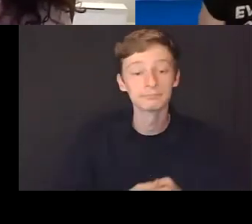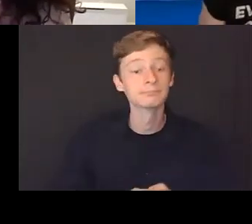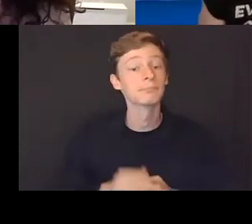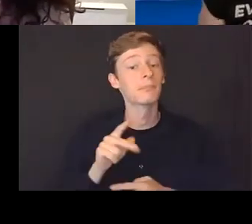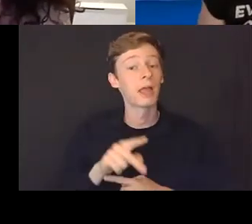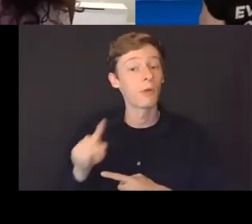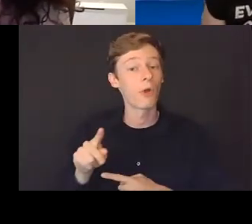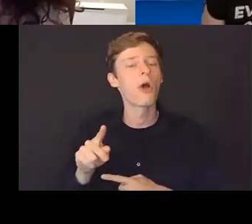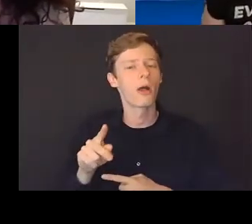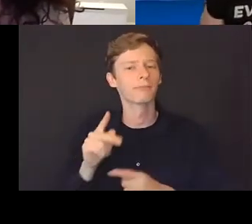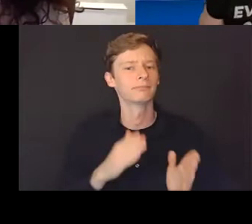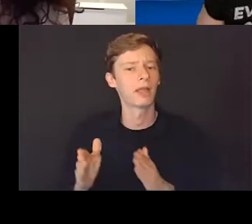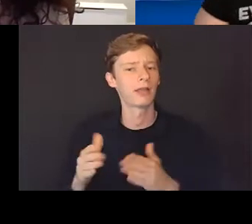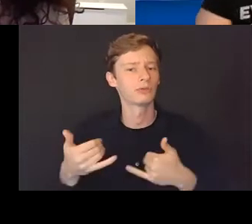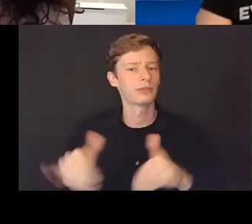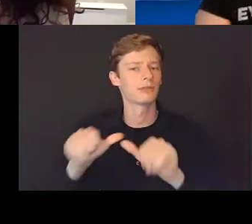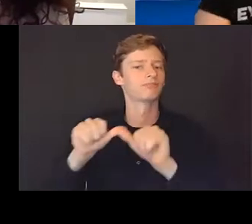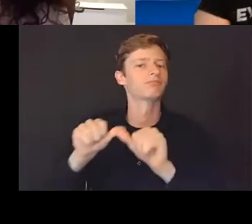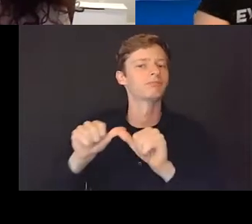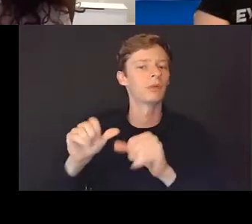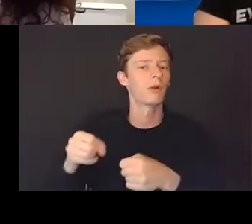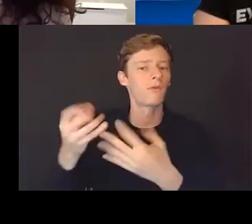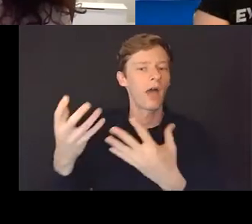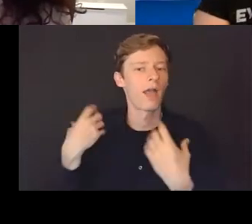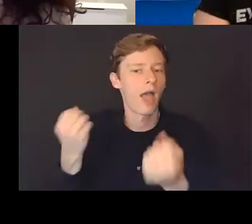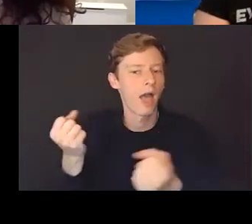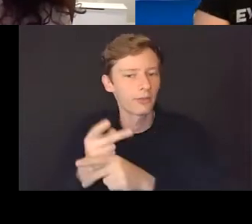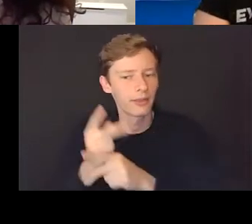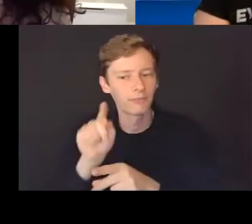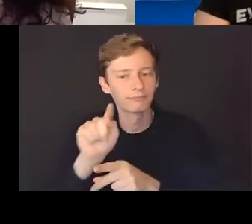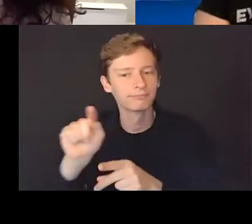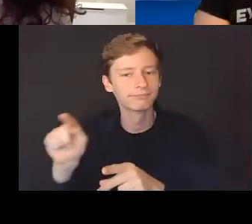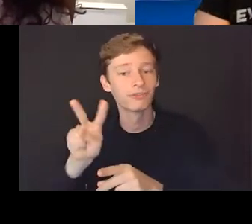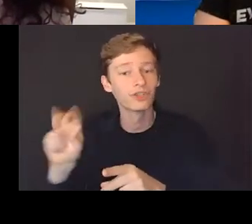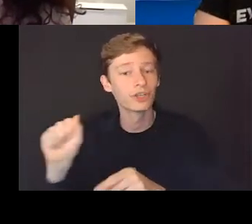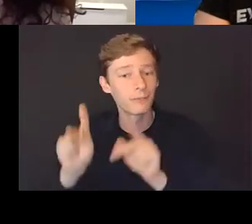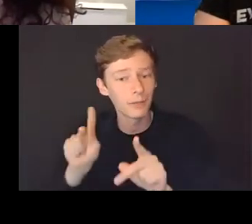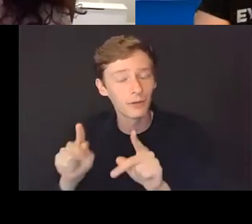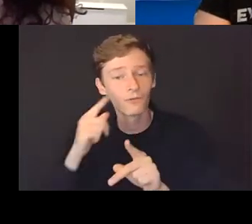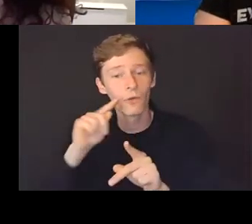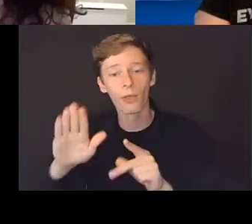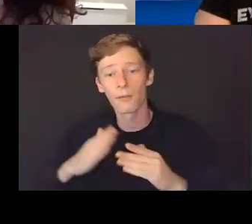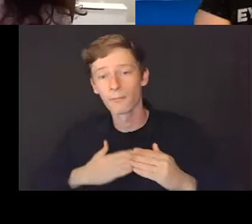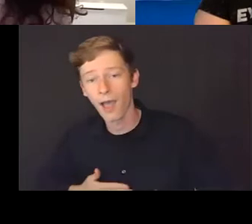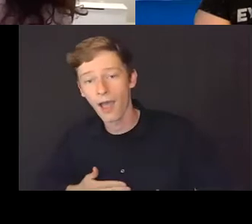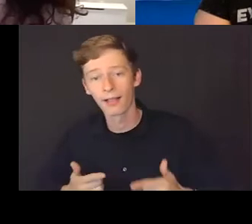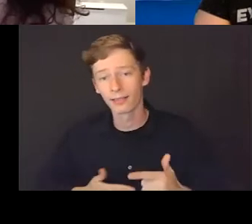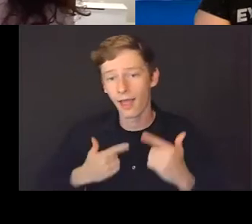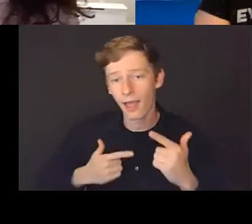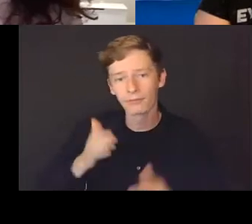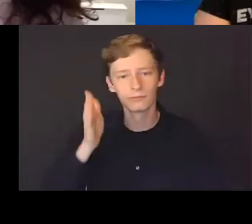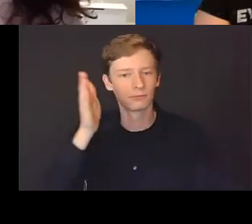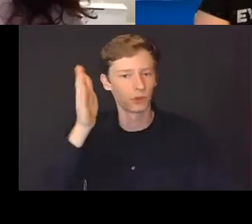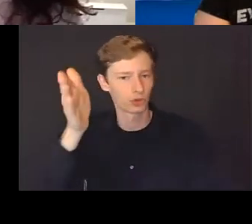health care Virginians need to make decisions about their bodies, their lives, and their futures. We don't know